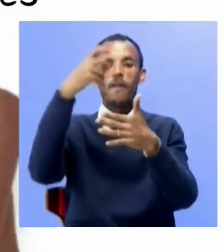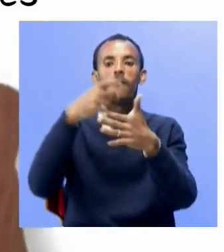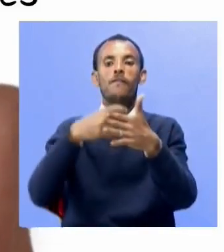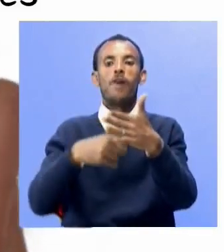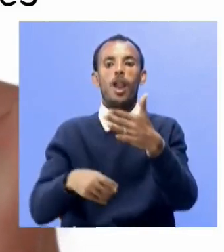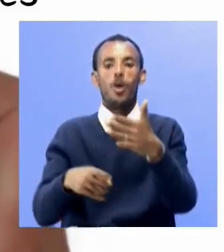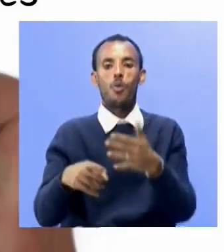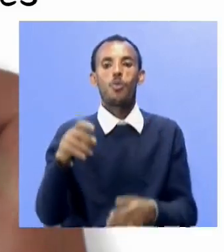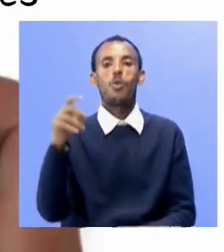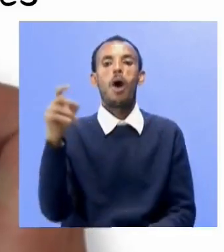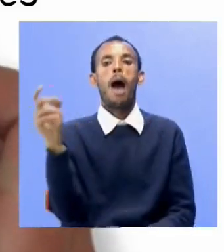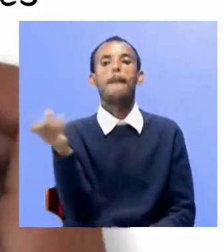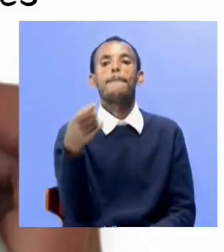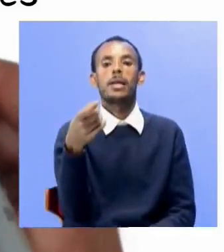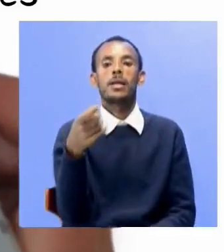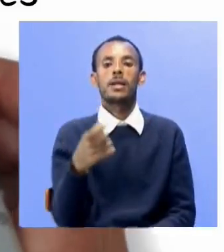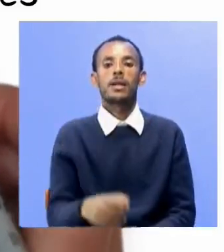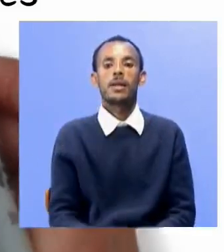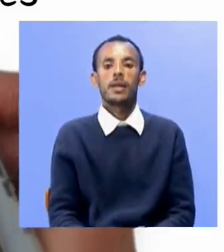happens.